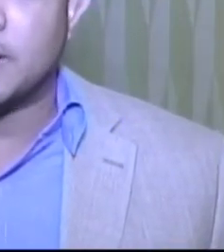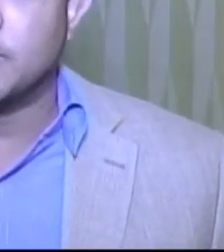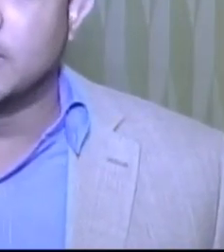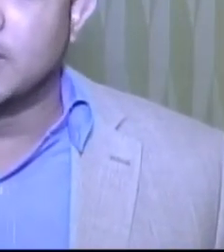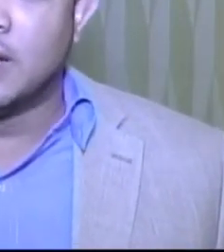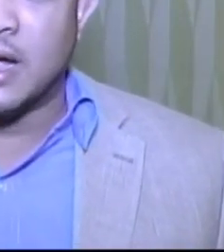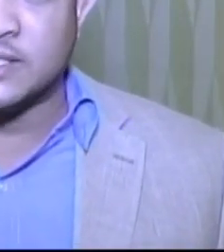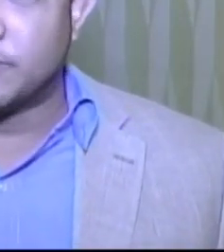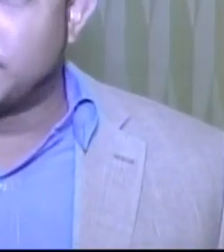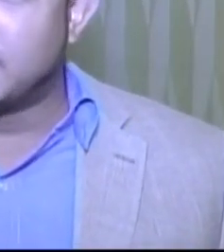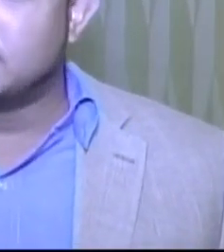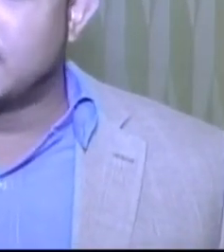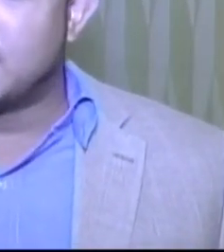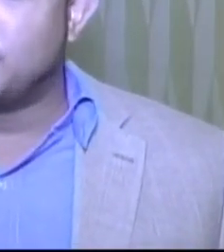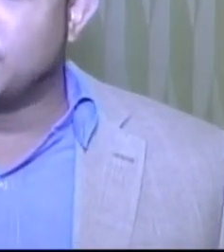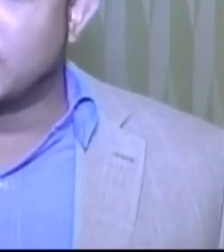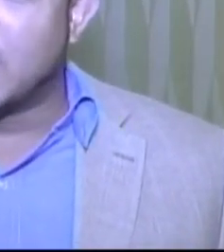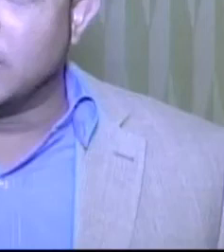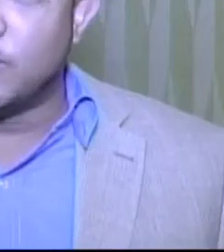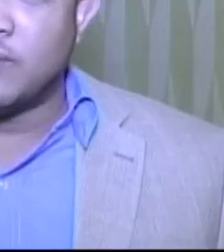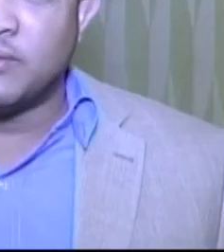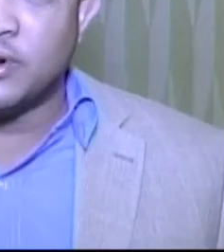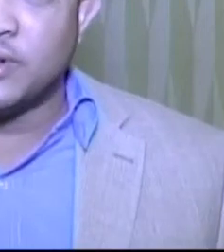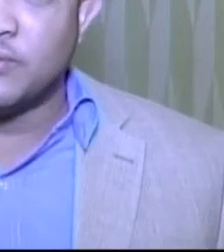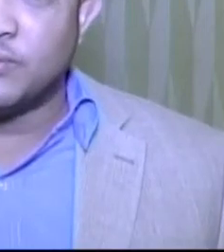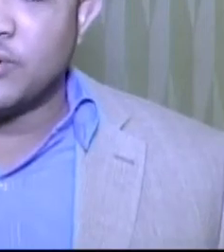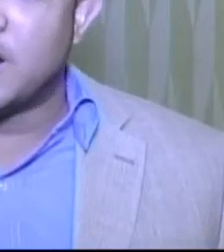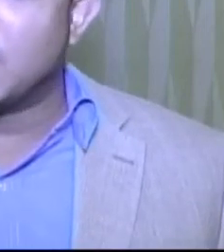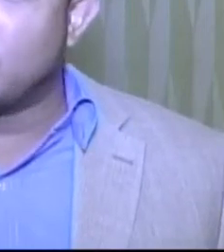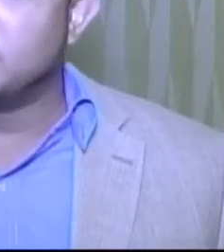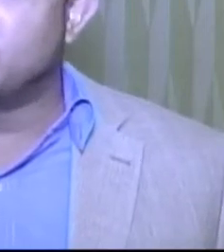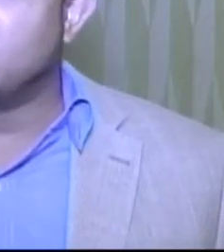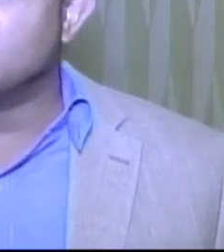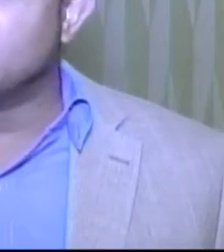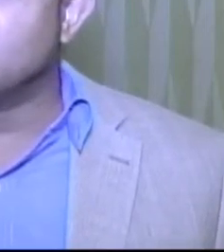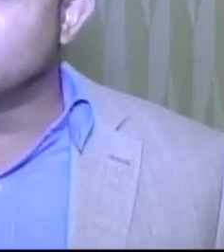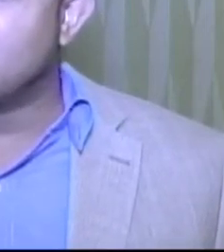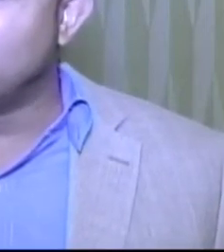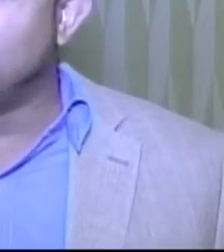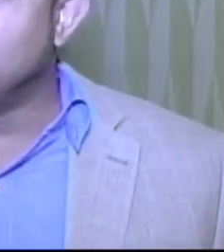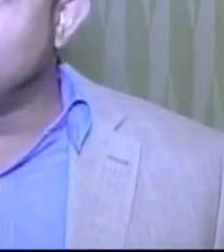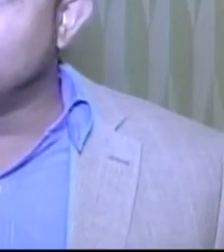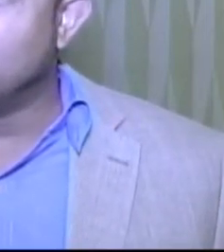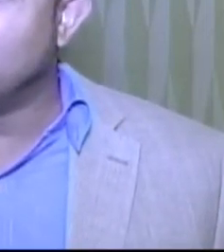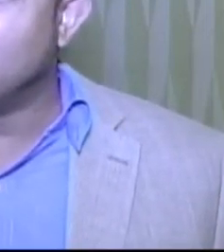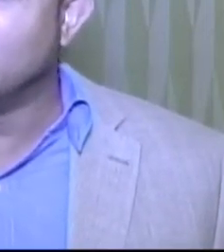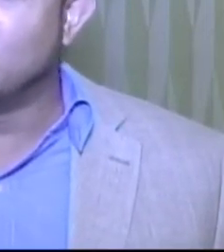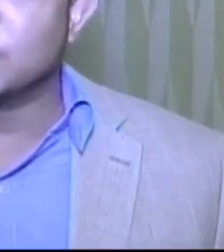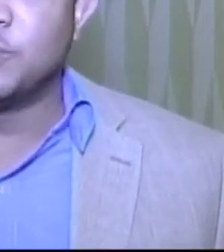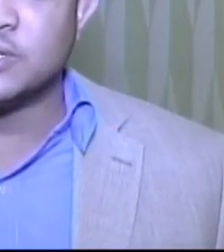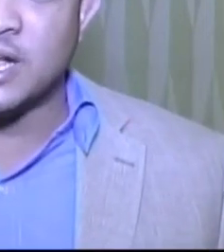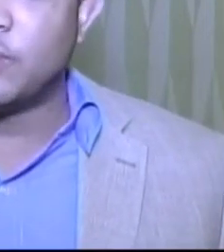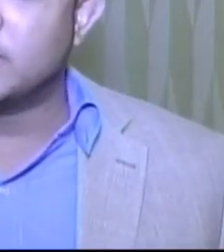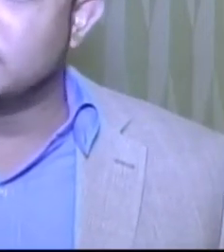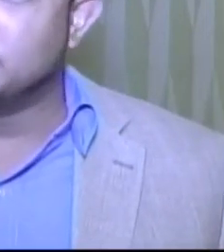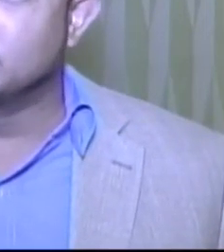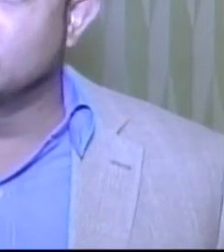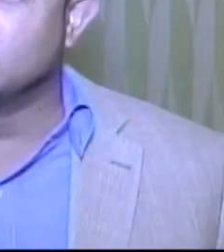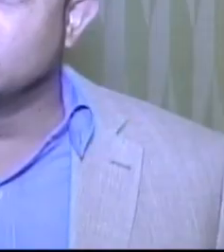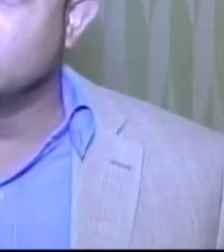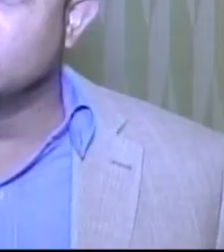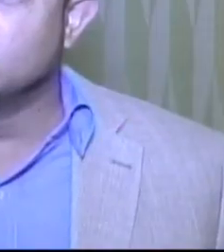But aside from that, we have a very, very high quality produce. So hopefully the customers like what they